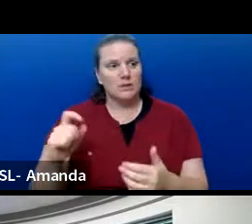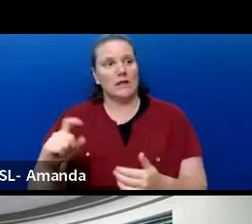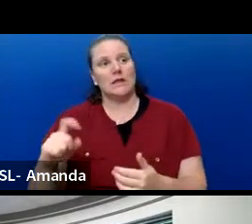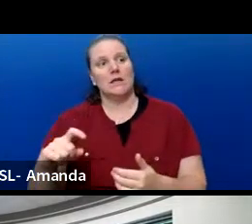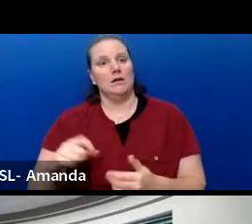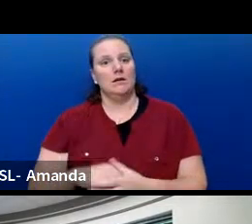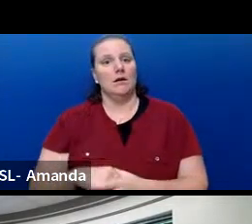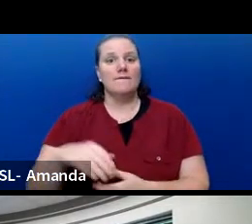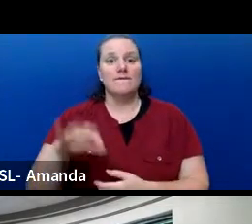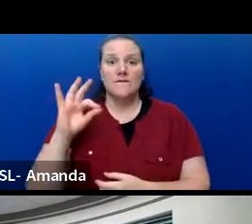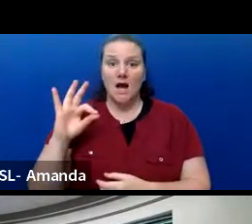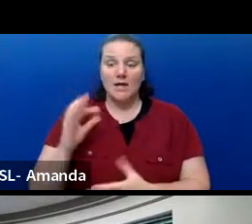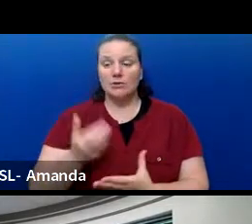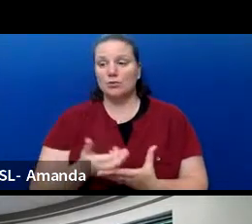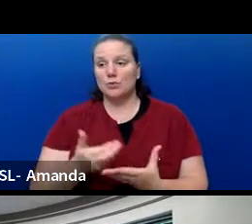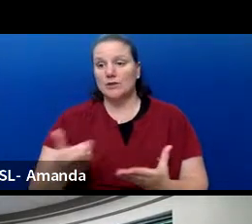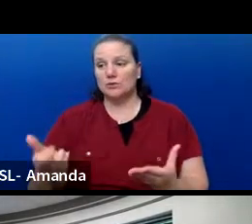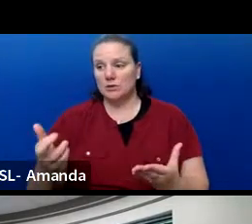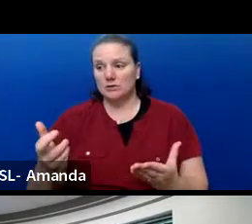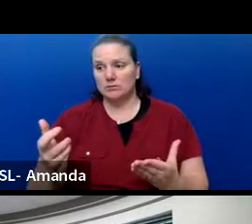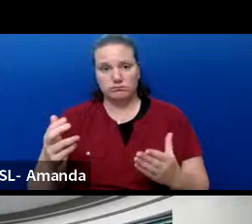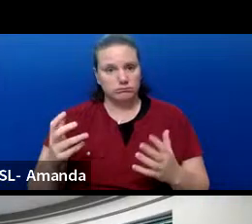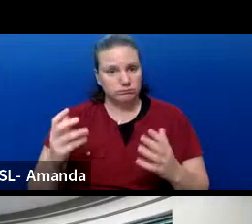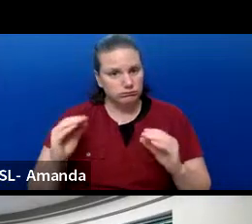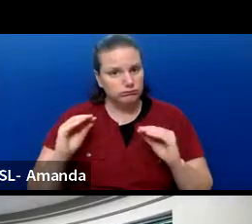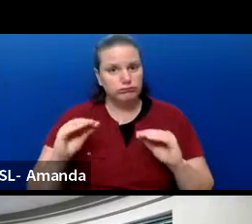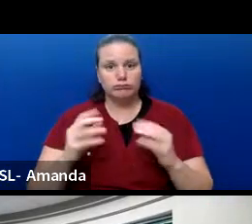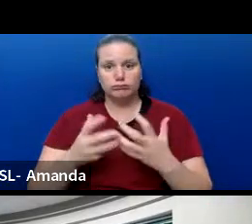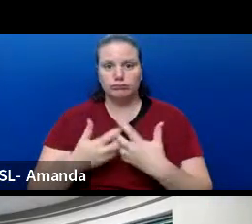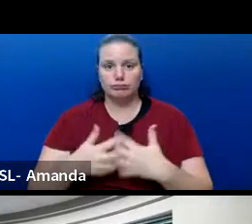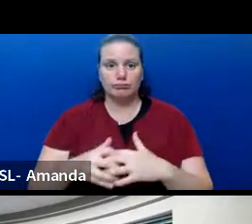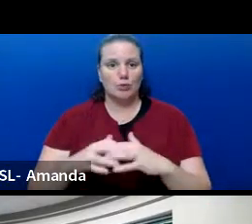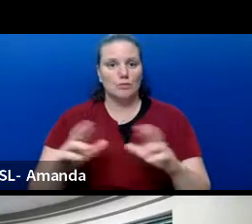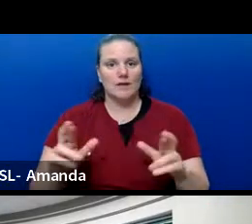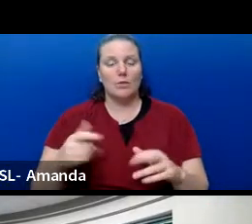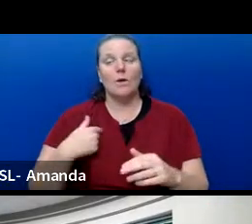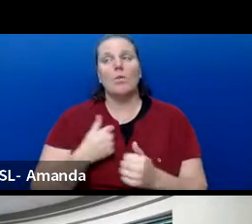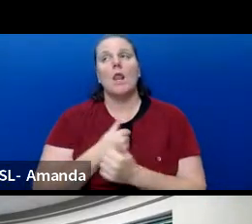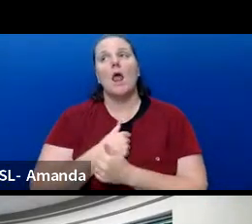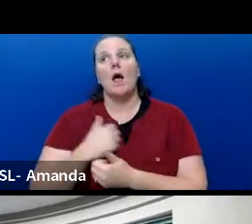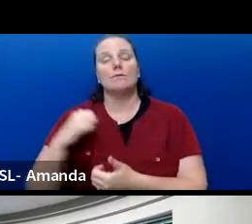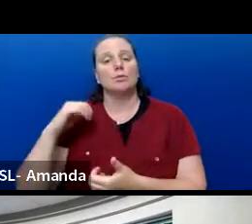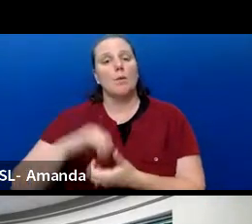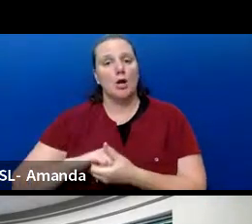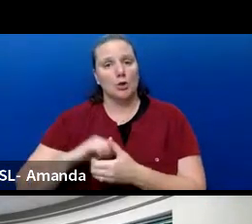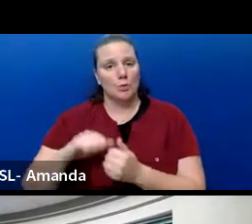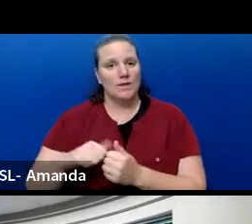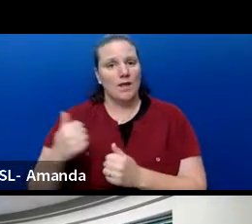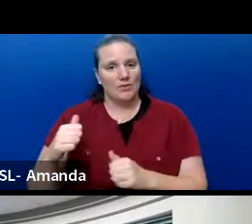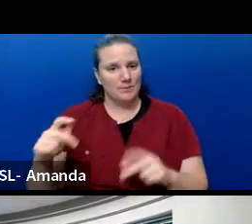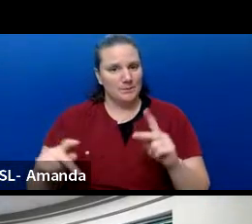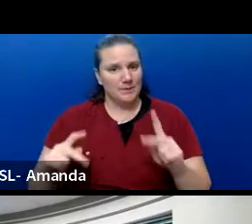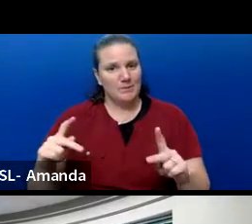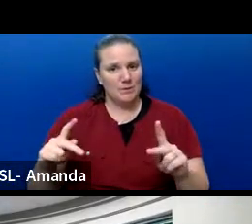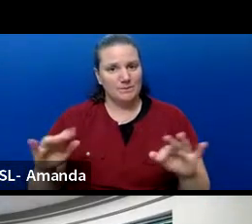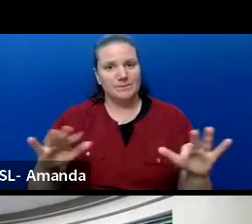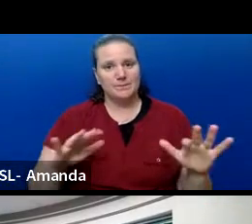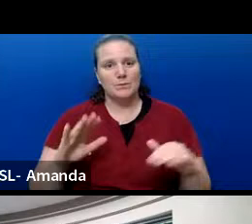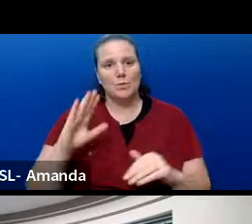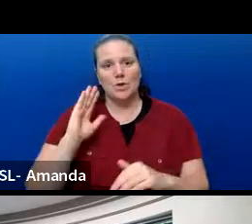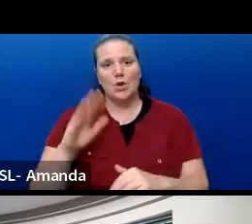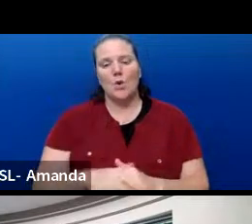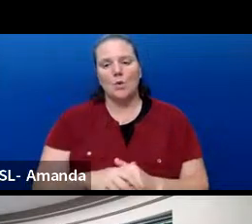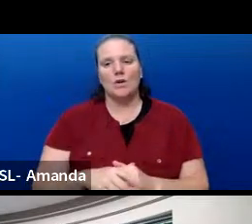find resources that can put it on. We'd love to partner with others. We know that